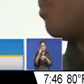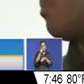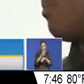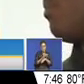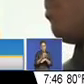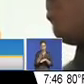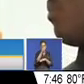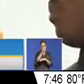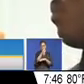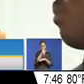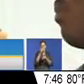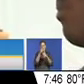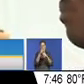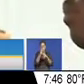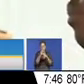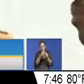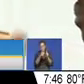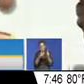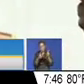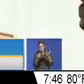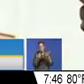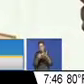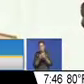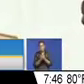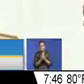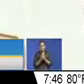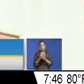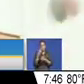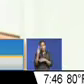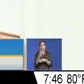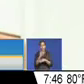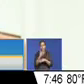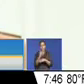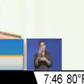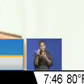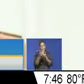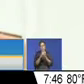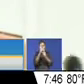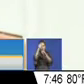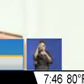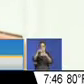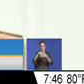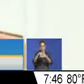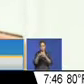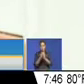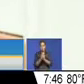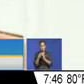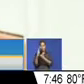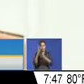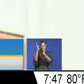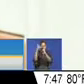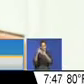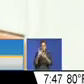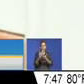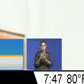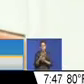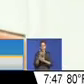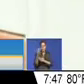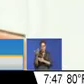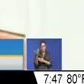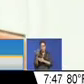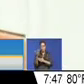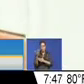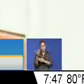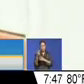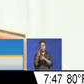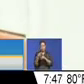at one point, and then we kind of pulled back a bit. We were lucky. We got some shots going in. We expect some good things from